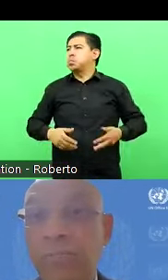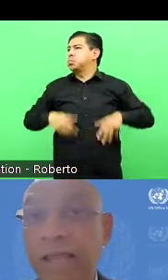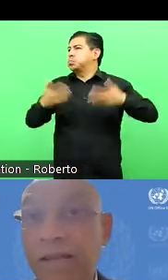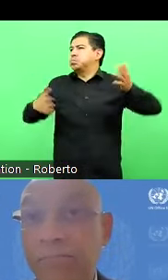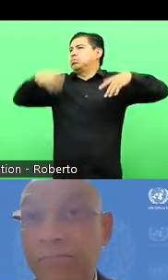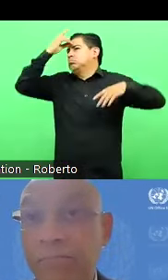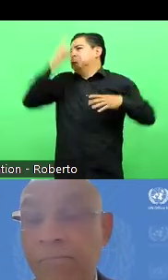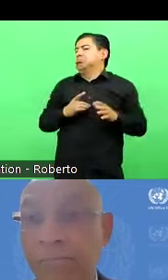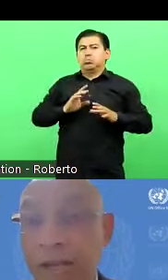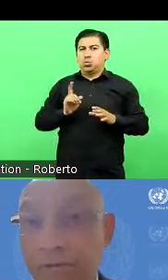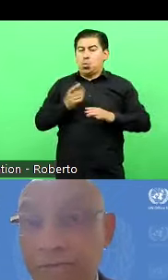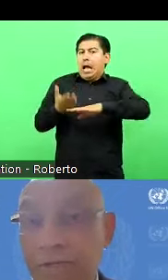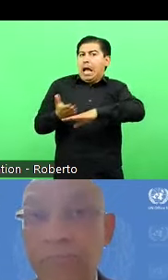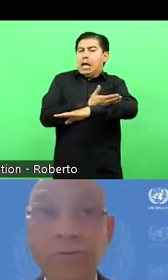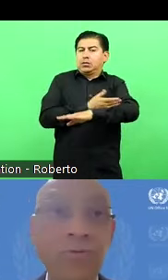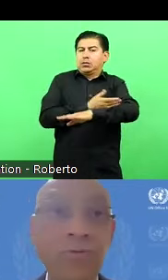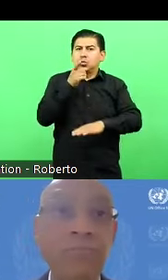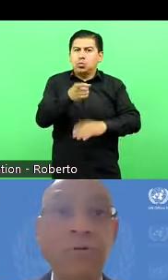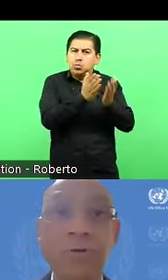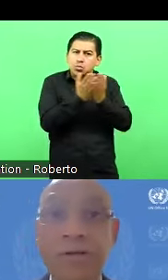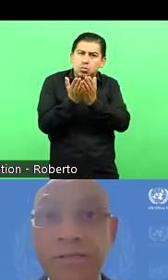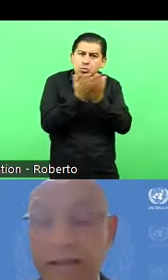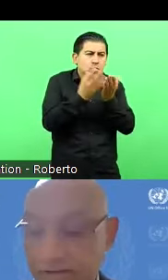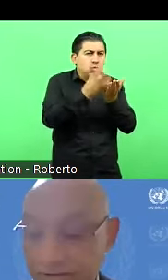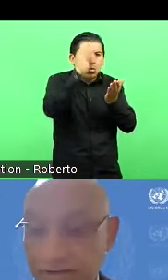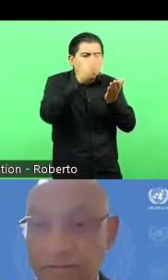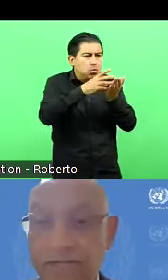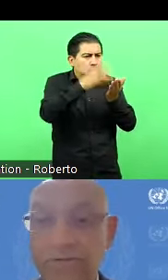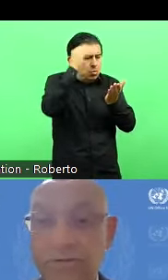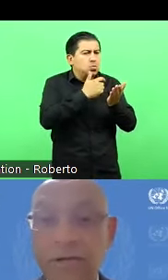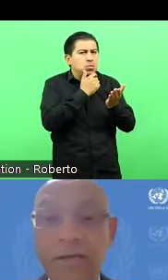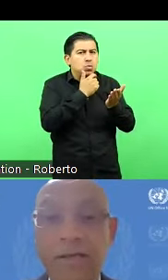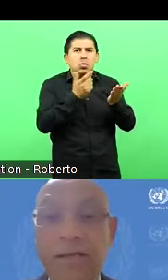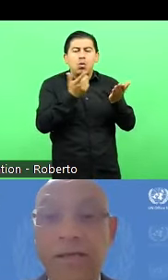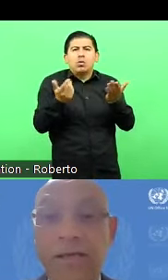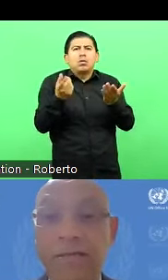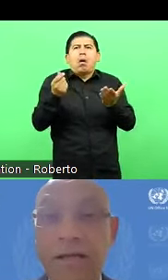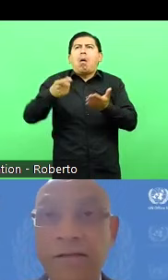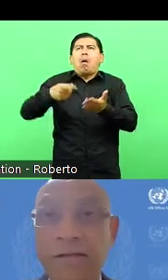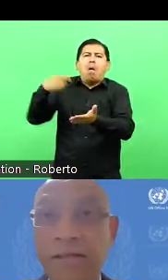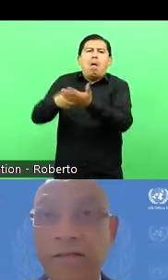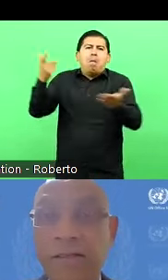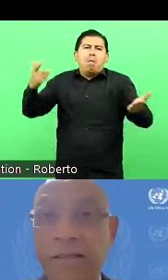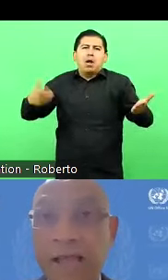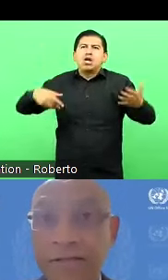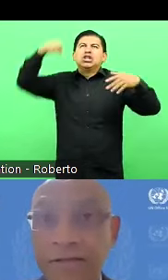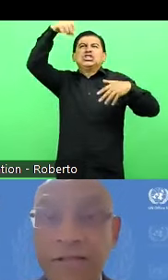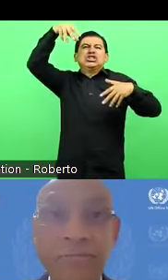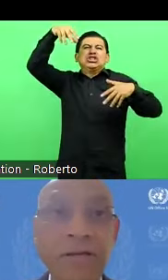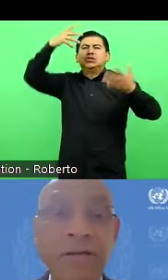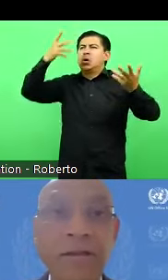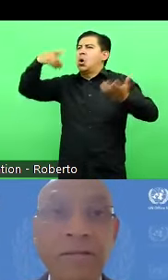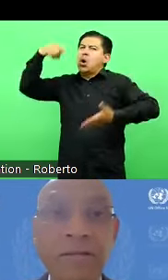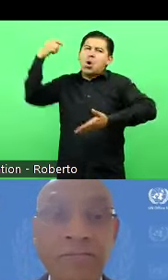we make any investment, we should do a risk analysis and make sure that the hazards that